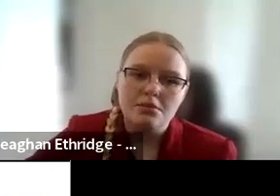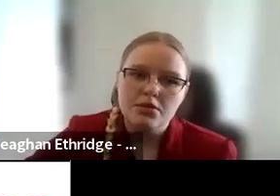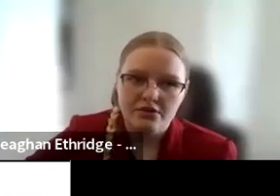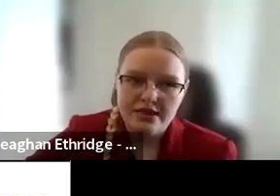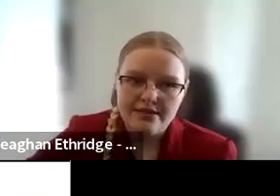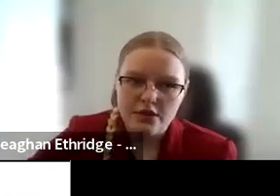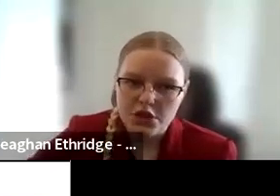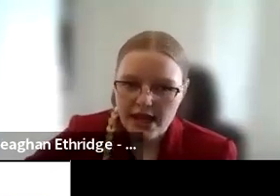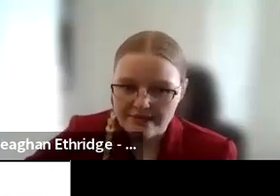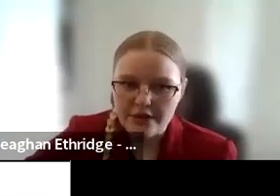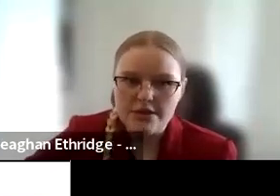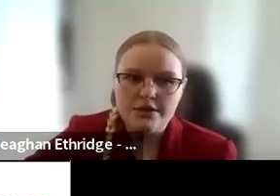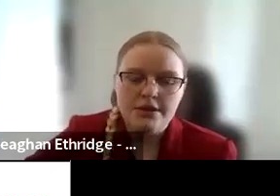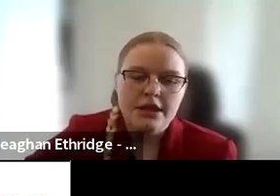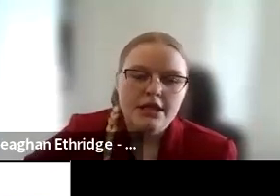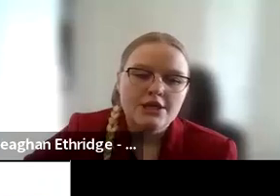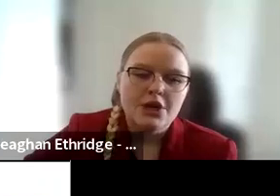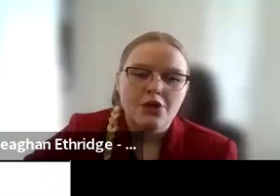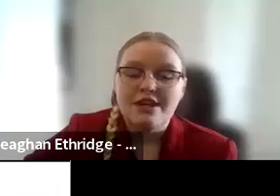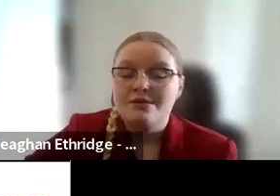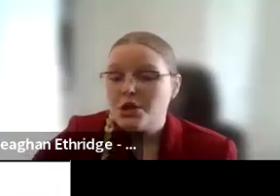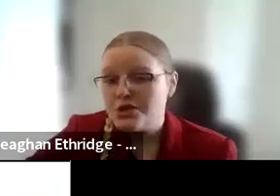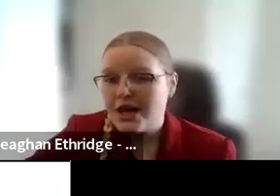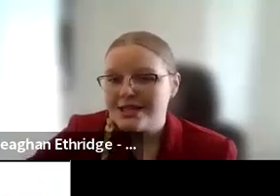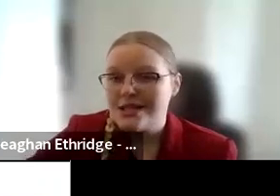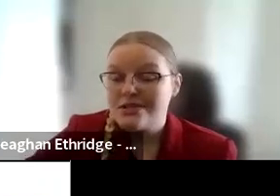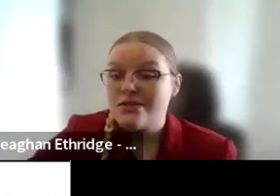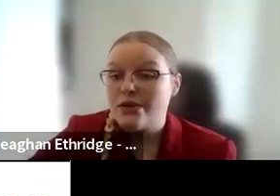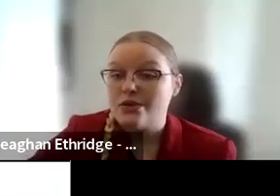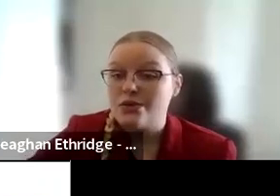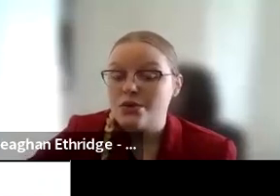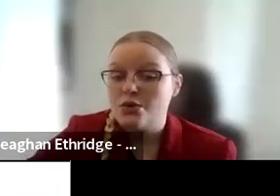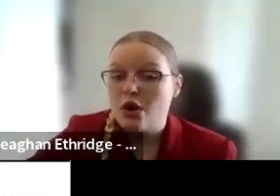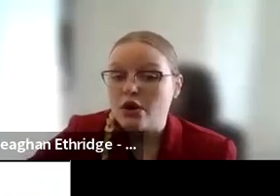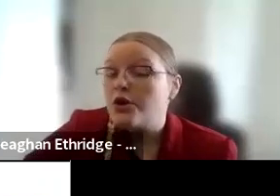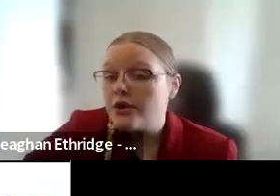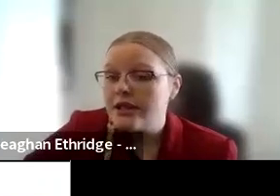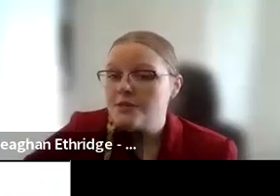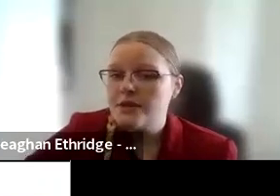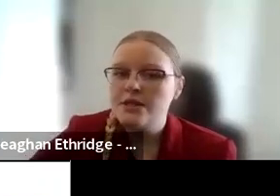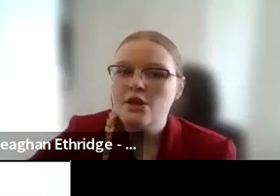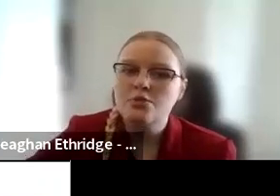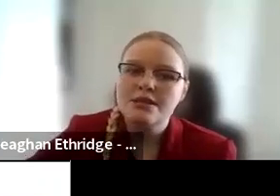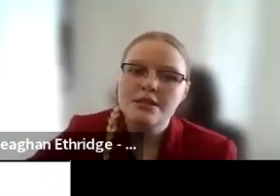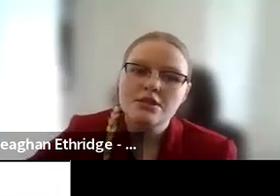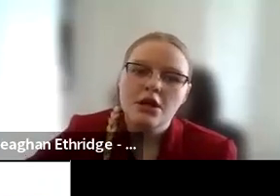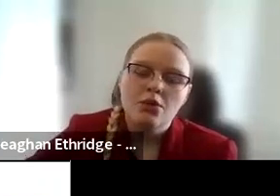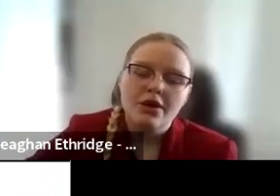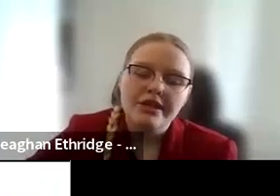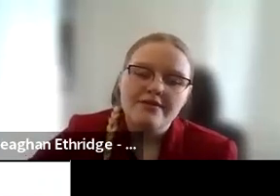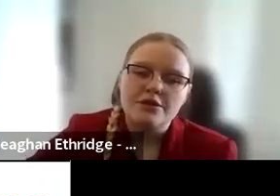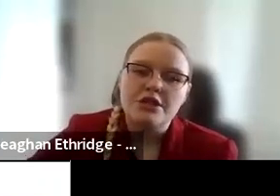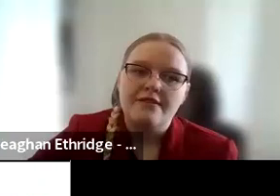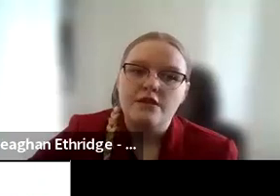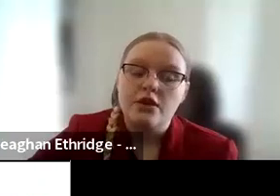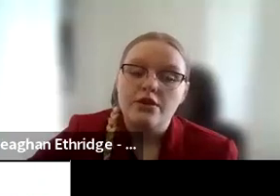is problem-solving diversion efforts. So the shelter access is for those who are currently experiencing homelessness,